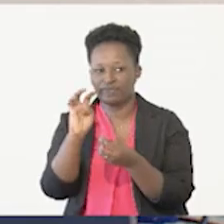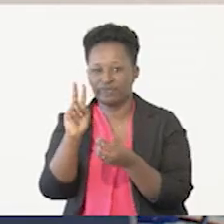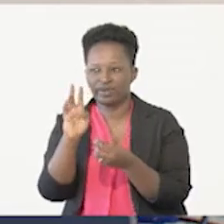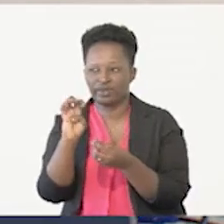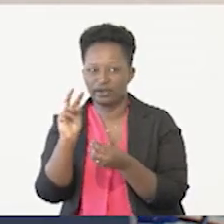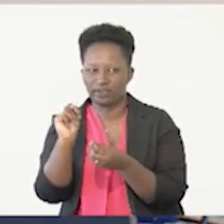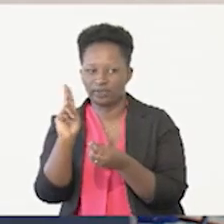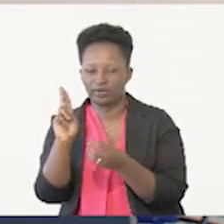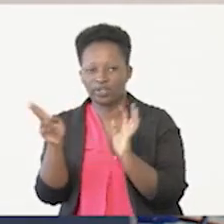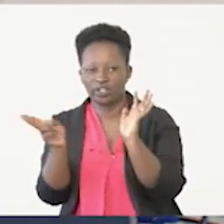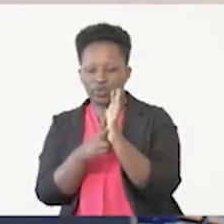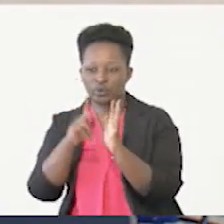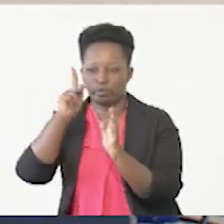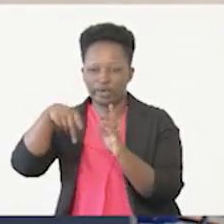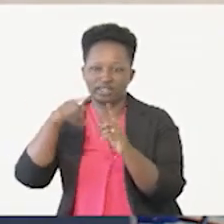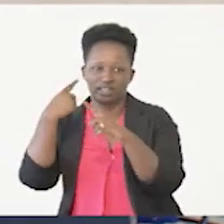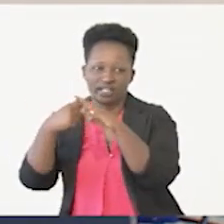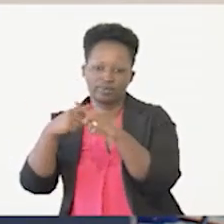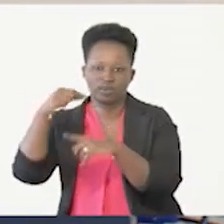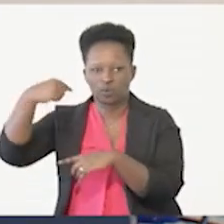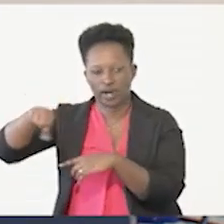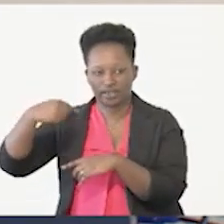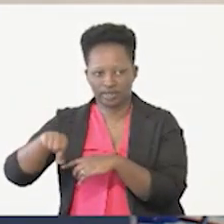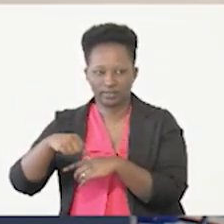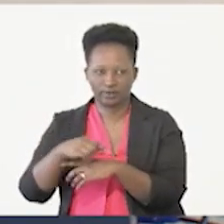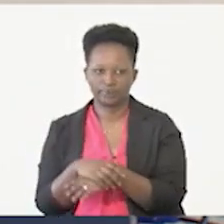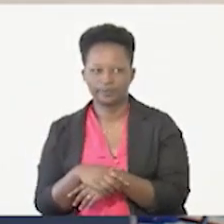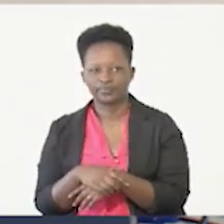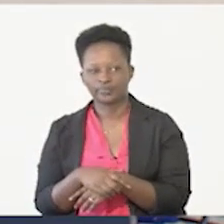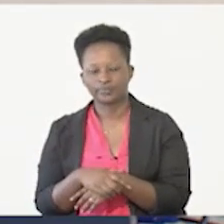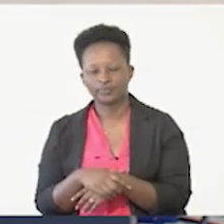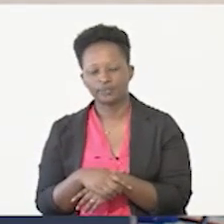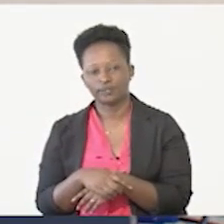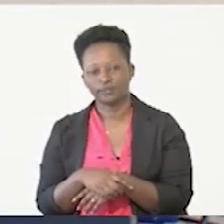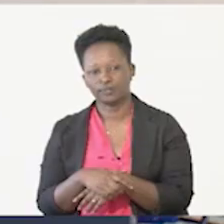times quantity. This is a formula, price times quantity.